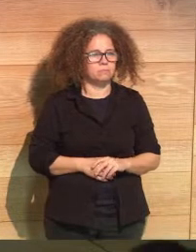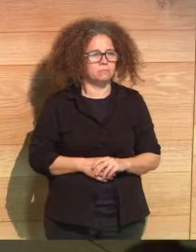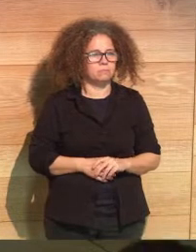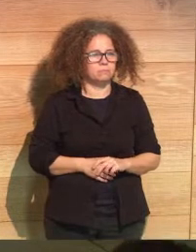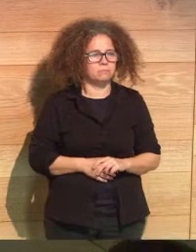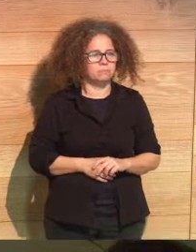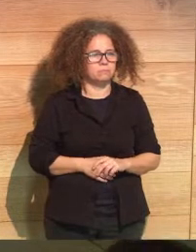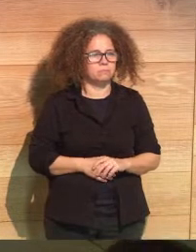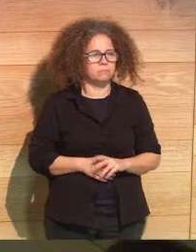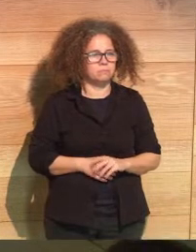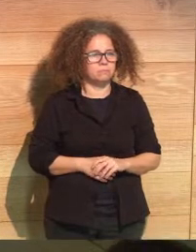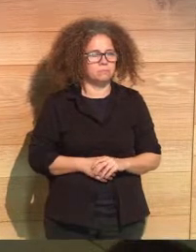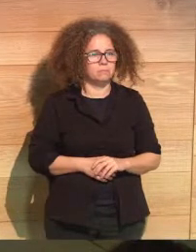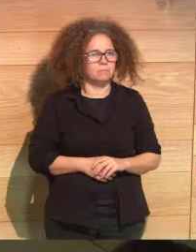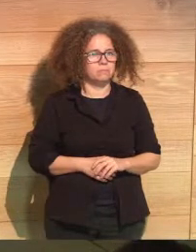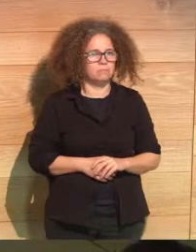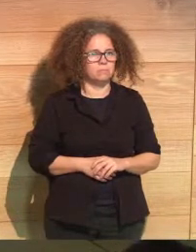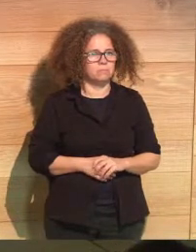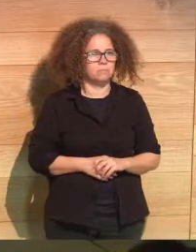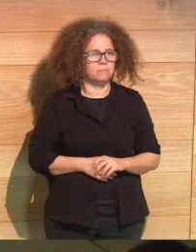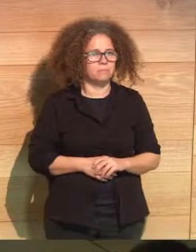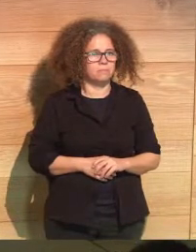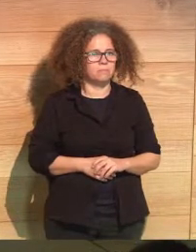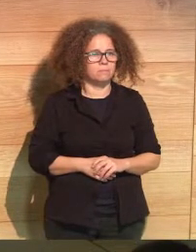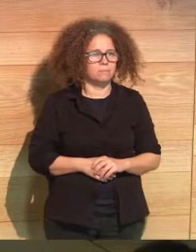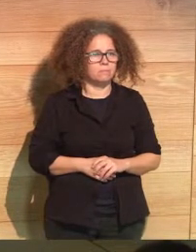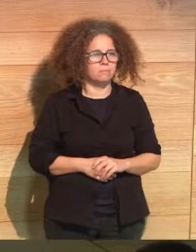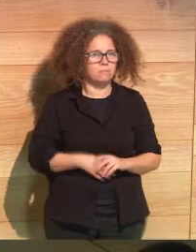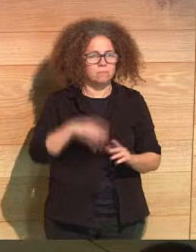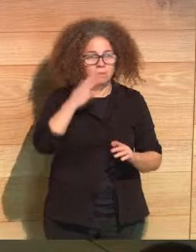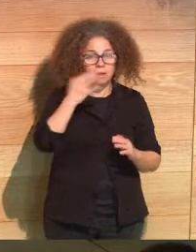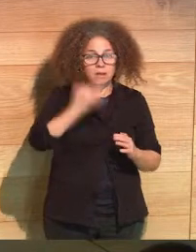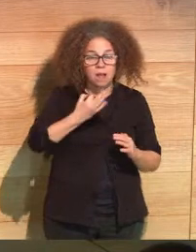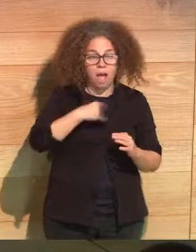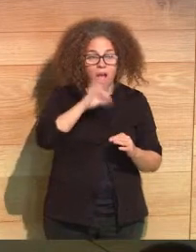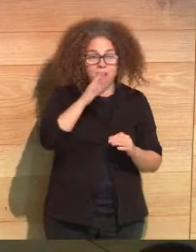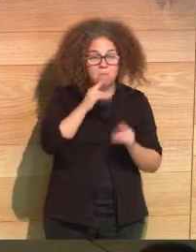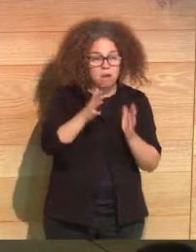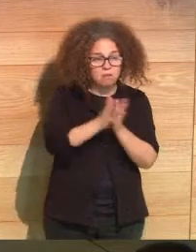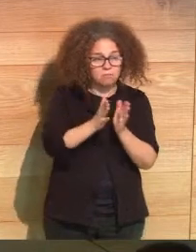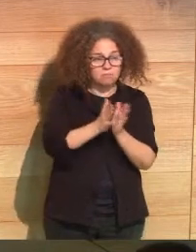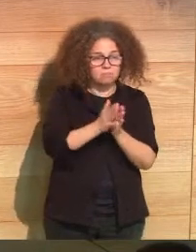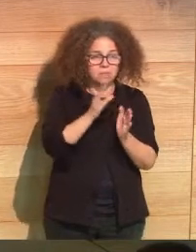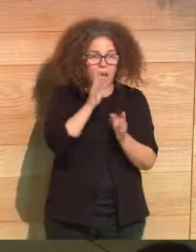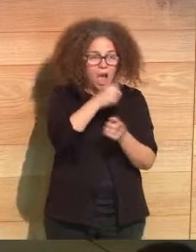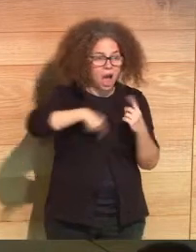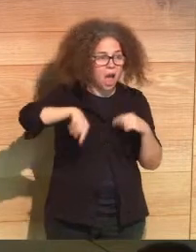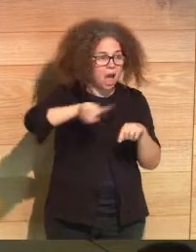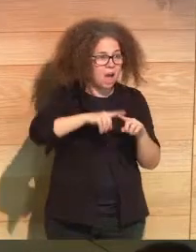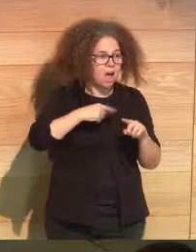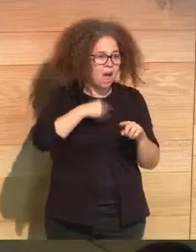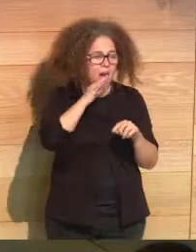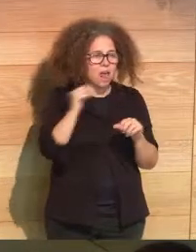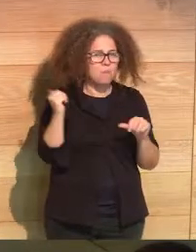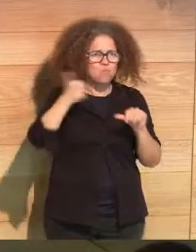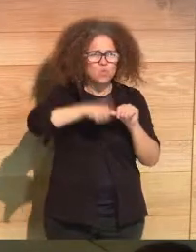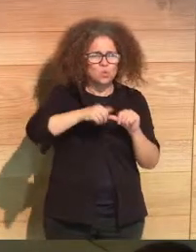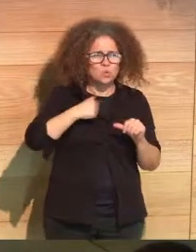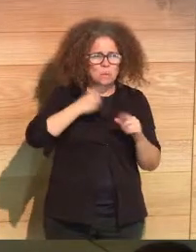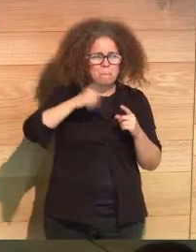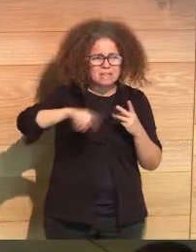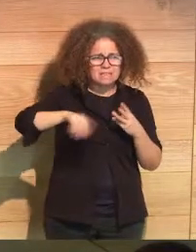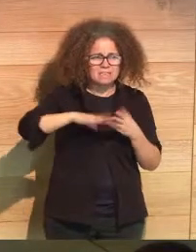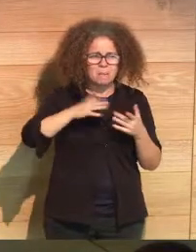So yeah, I'm really glad, as Juliette said, it's been so many months without those conversations and these spaces, so I'm